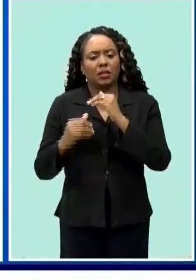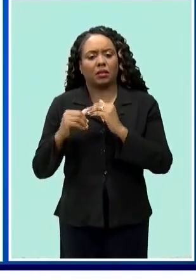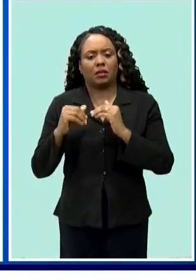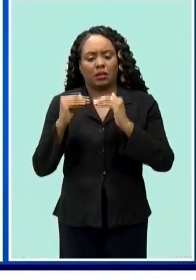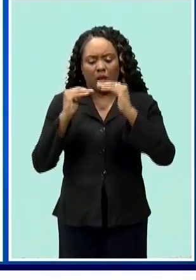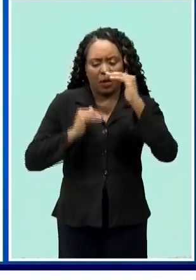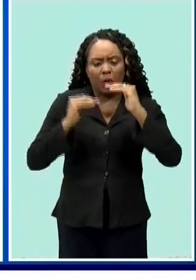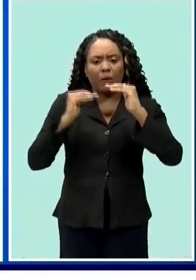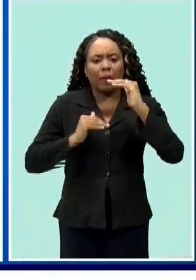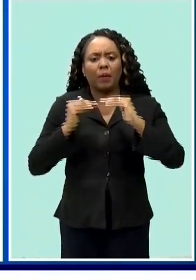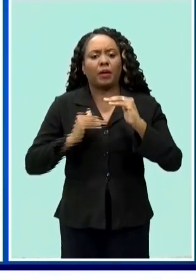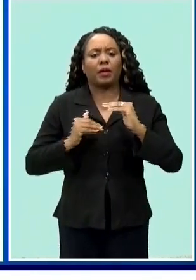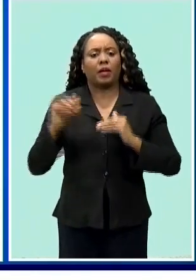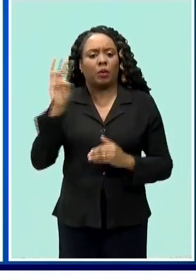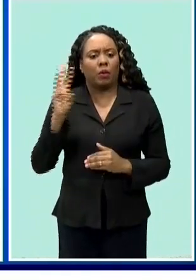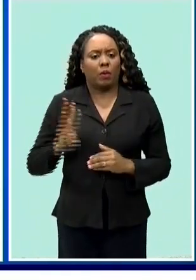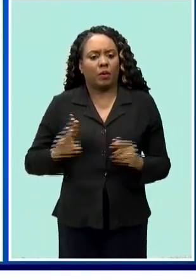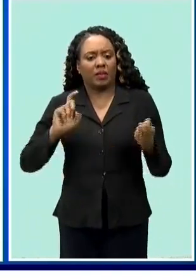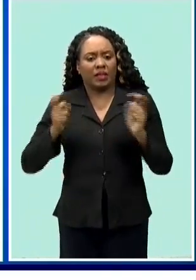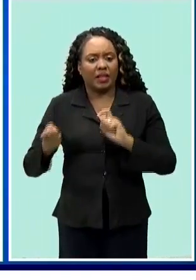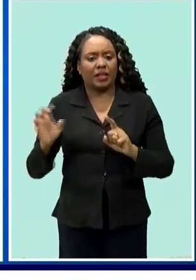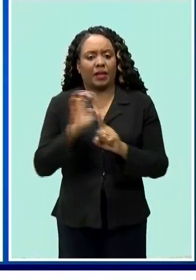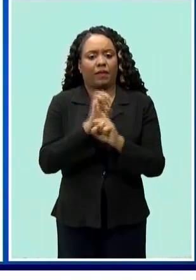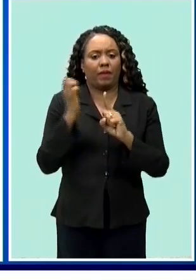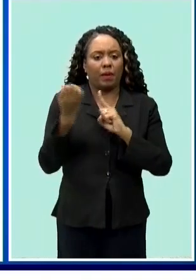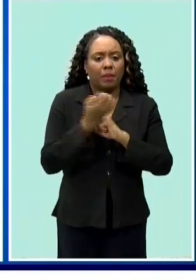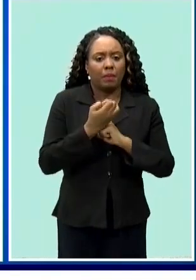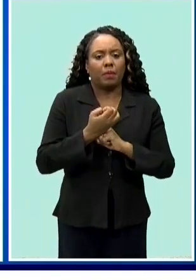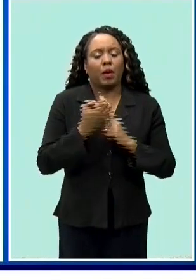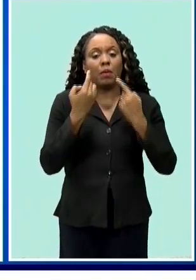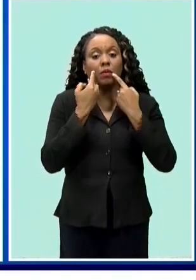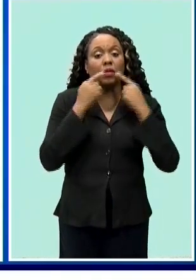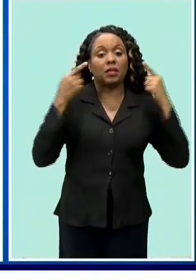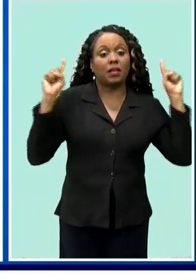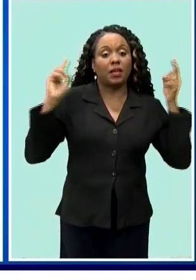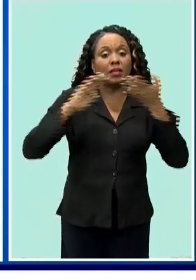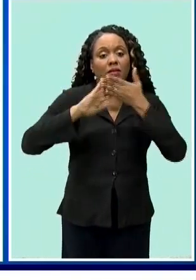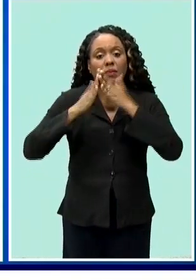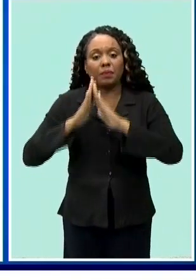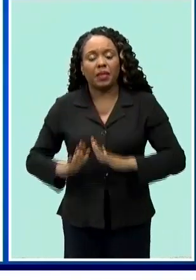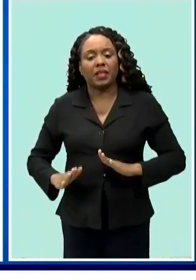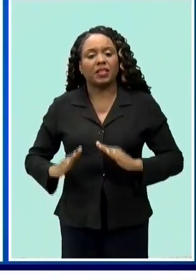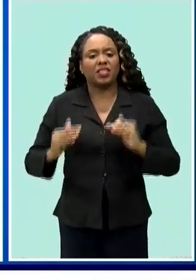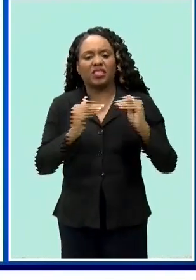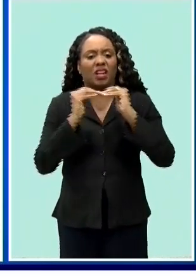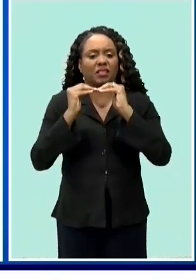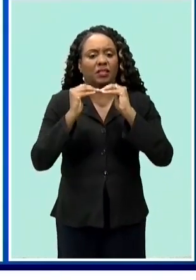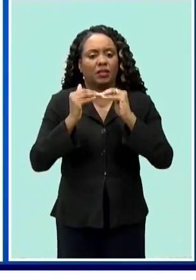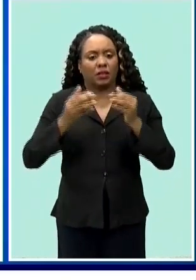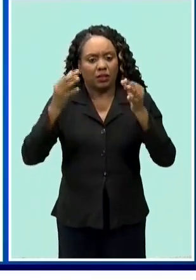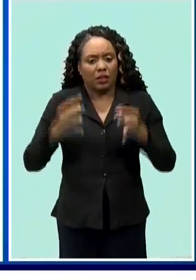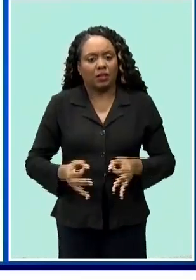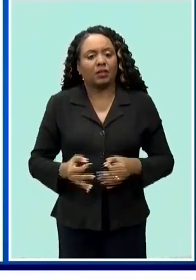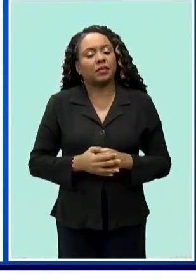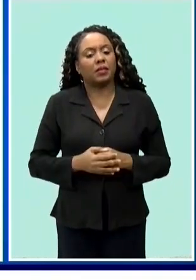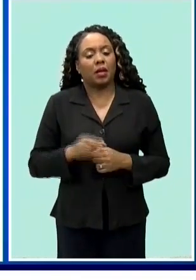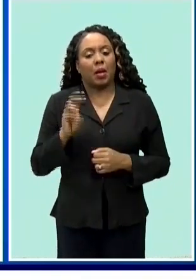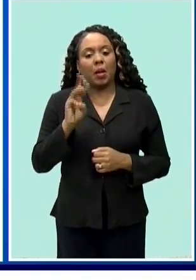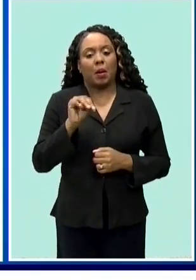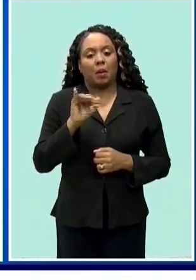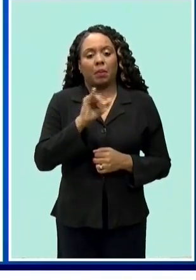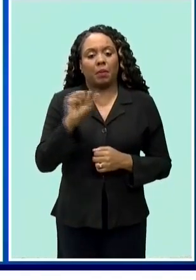climate, environmental degradation, prosperity, peace, and justice to be fulfilled. Speaking on the sidelines of her Global Network conference,